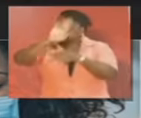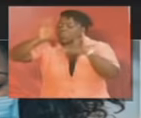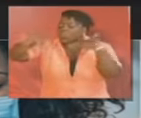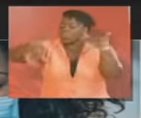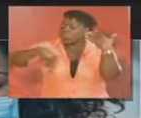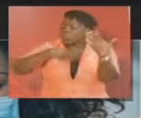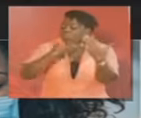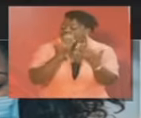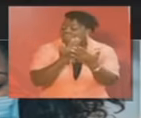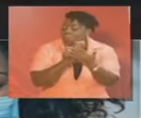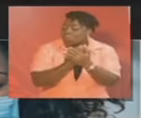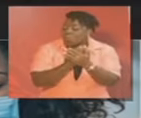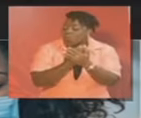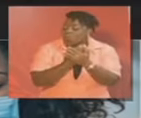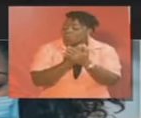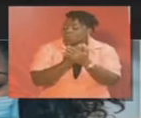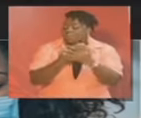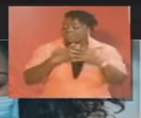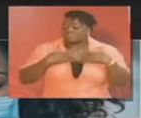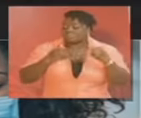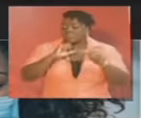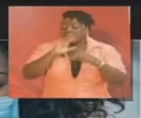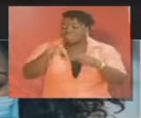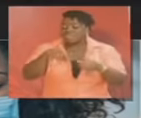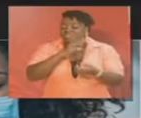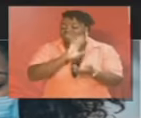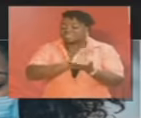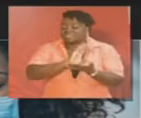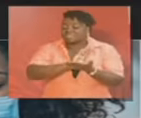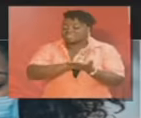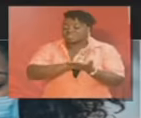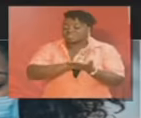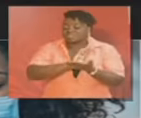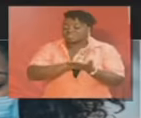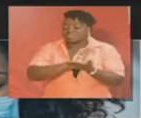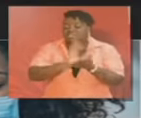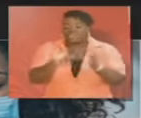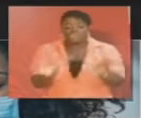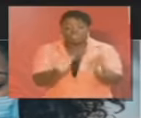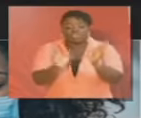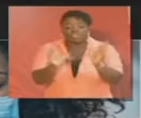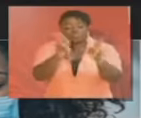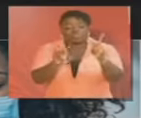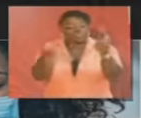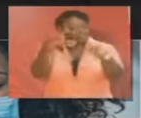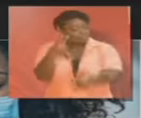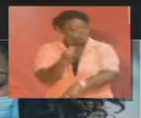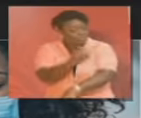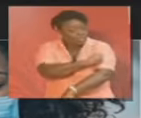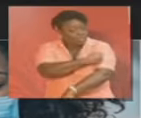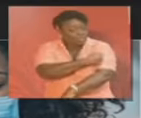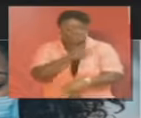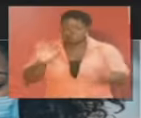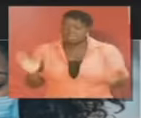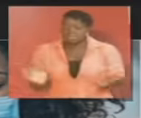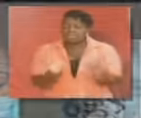four centers, we will have the uptake. We encourage people to come in for their vaccines. We encourage our